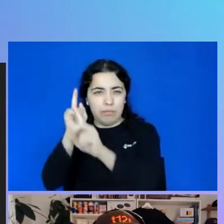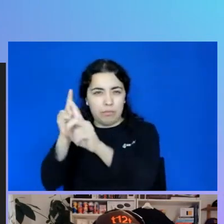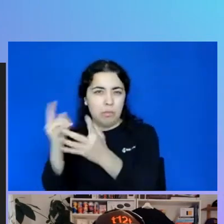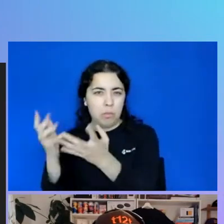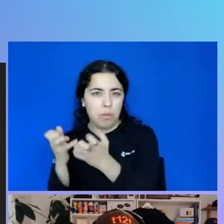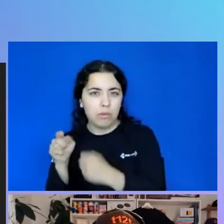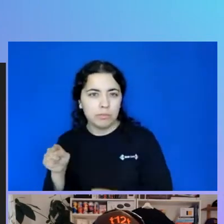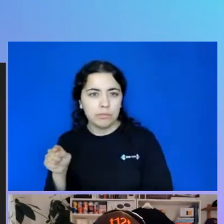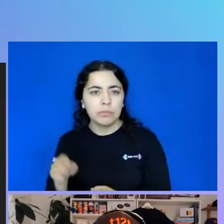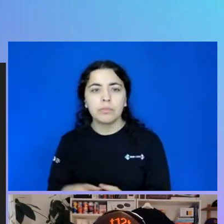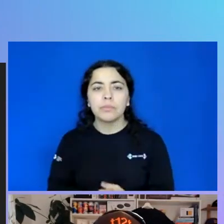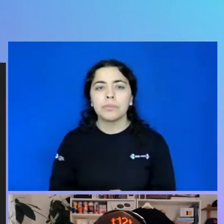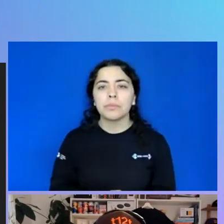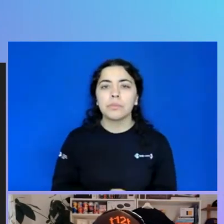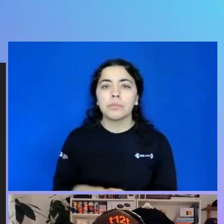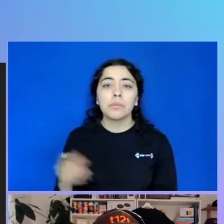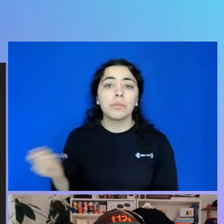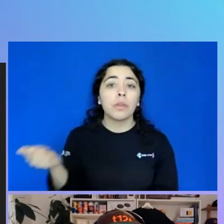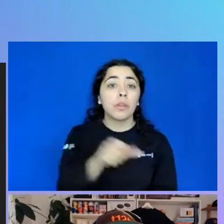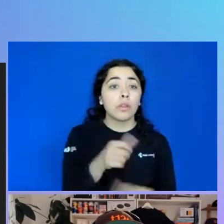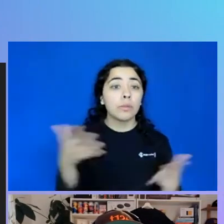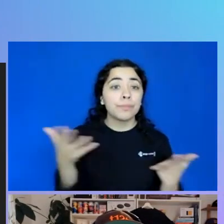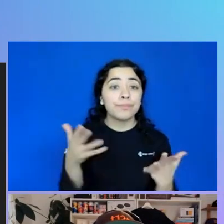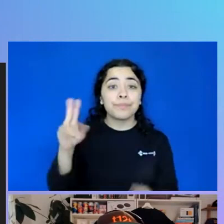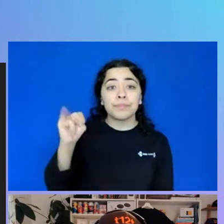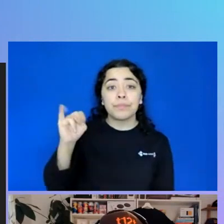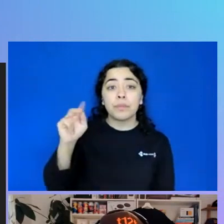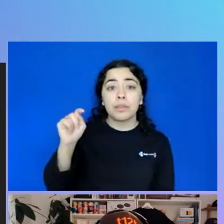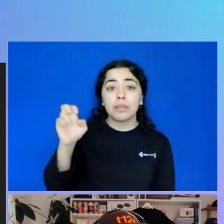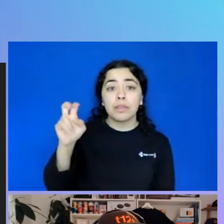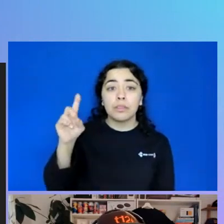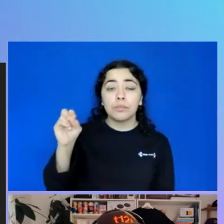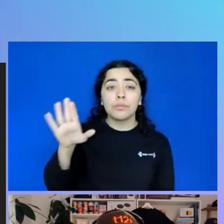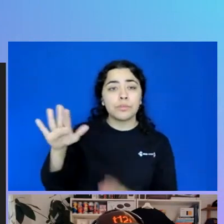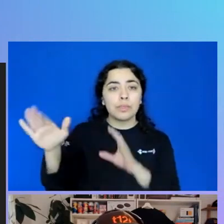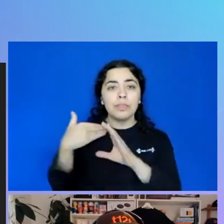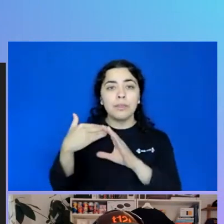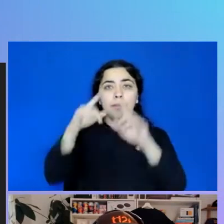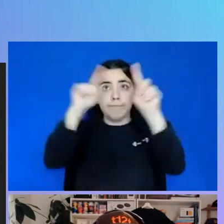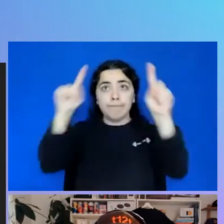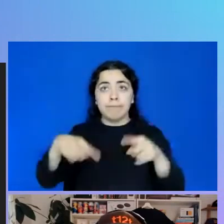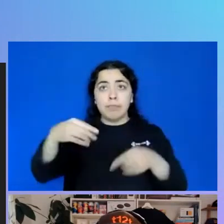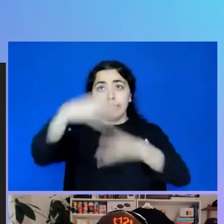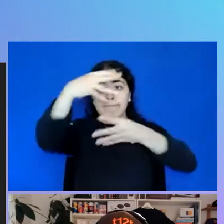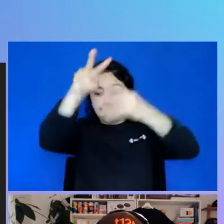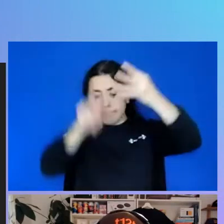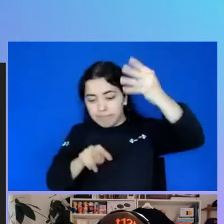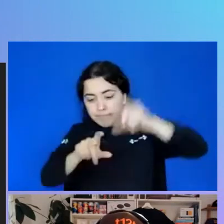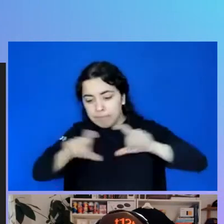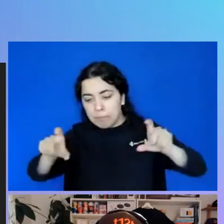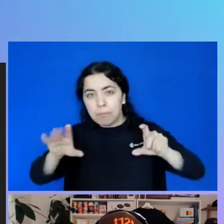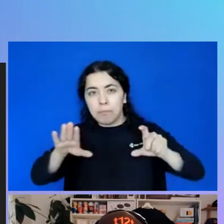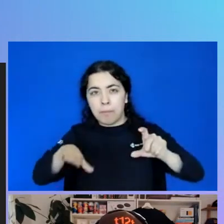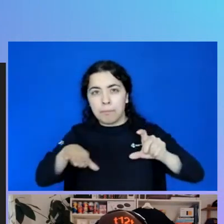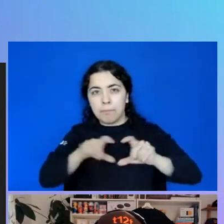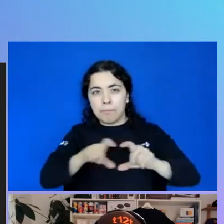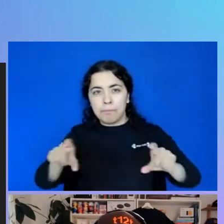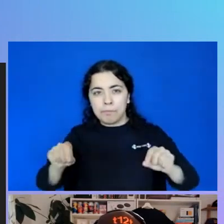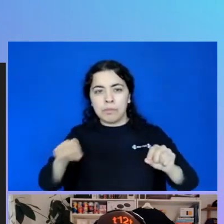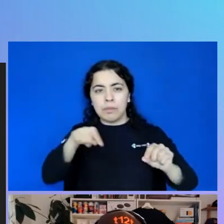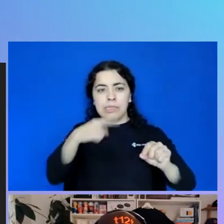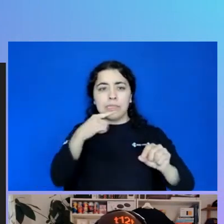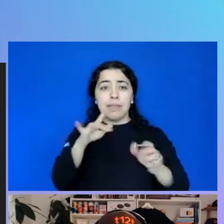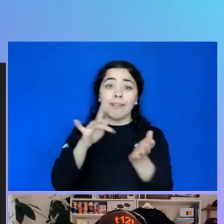Another one, Nintendo, also a footer email. Click here